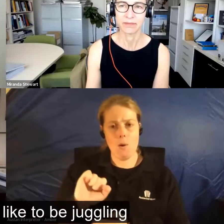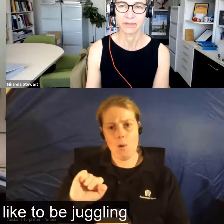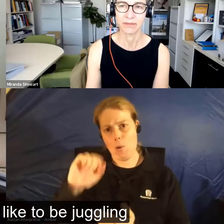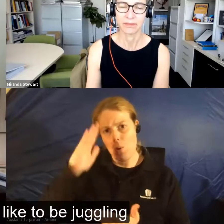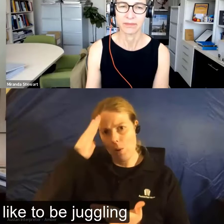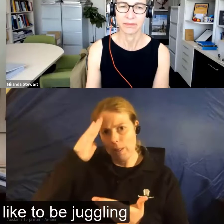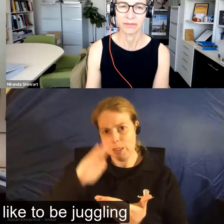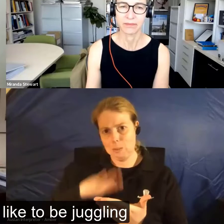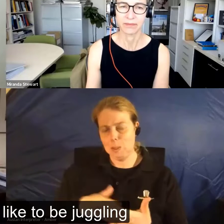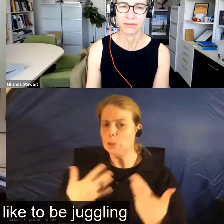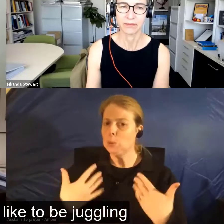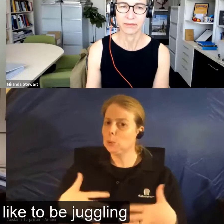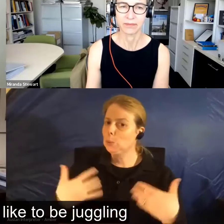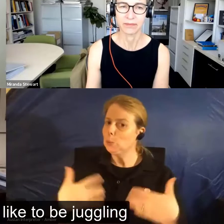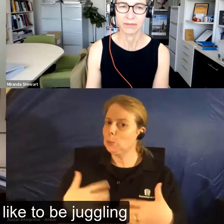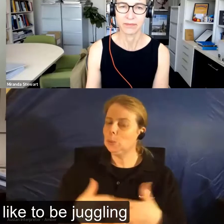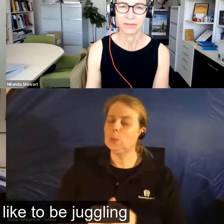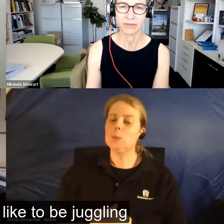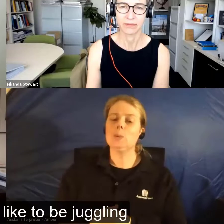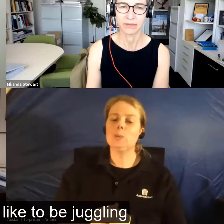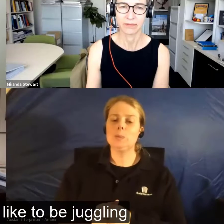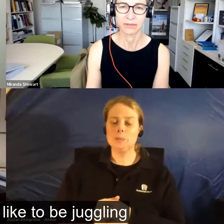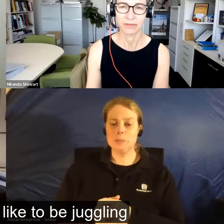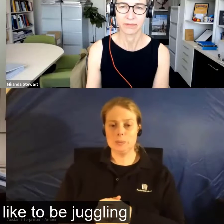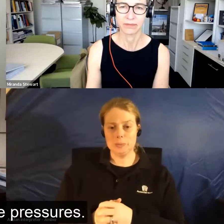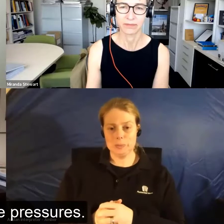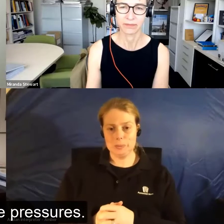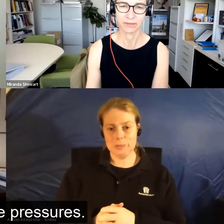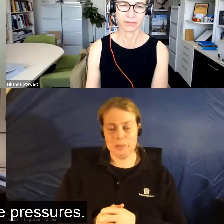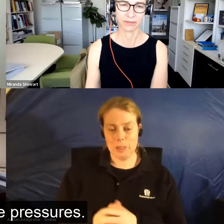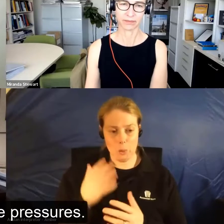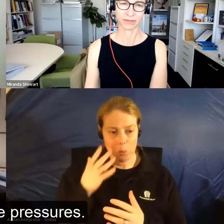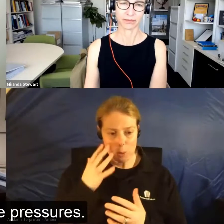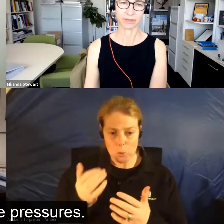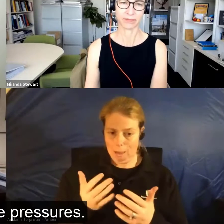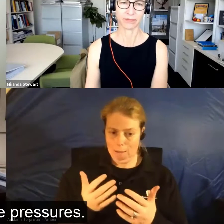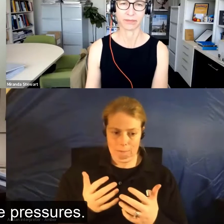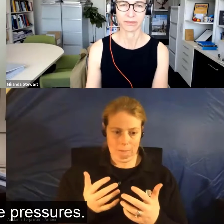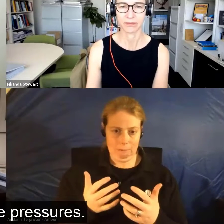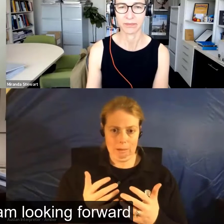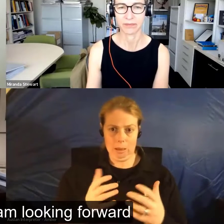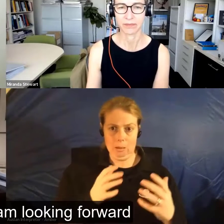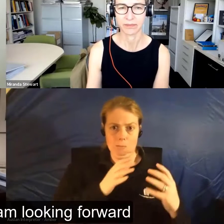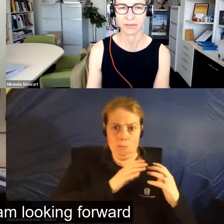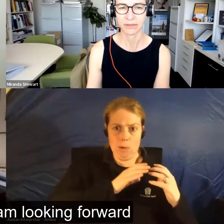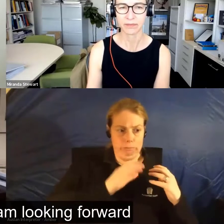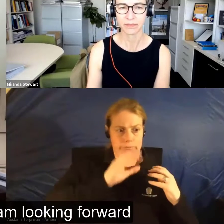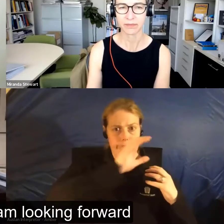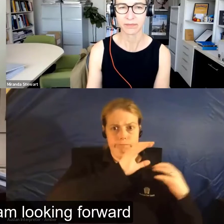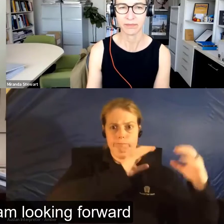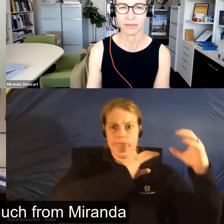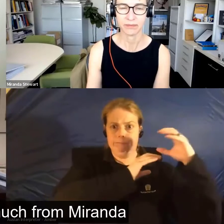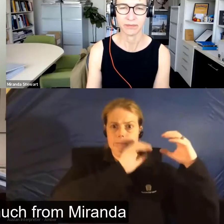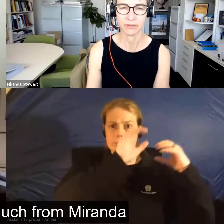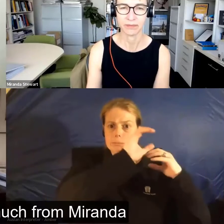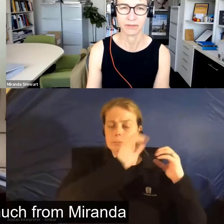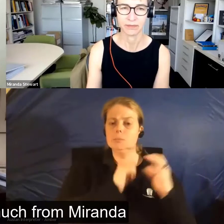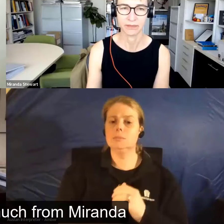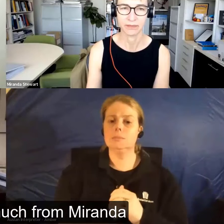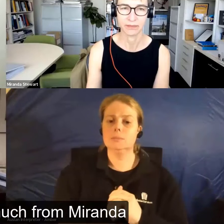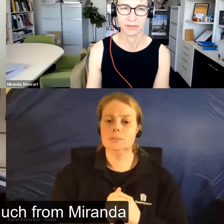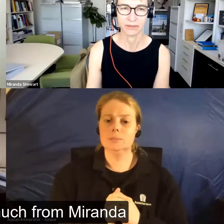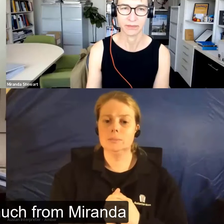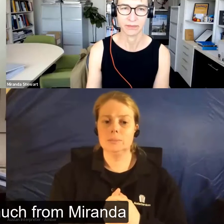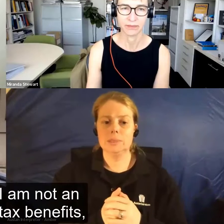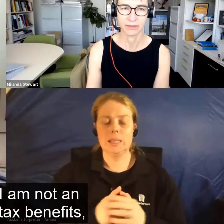directly what it's like to be juggling all of these pressures. And of course, I am looking forward to learning so much